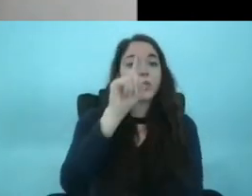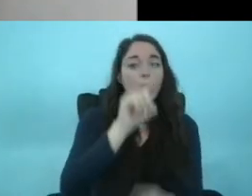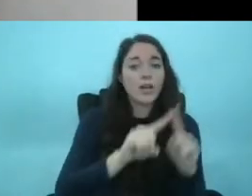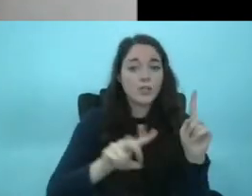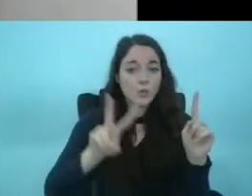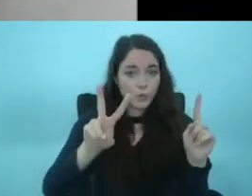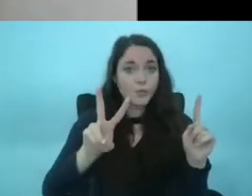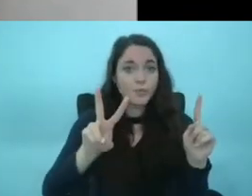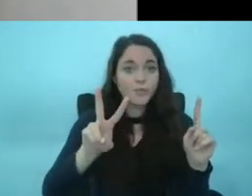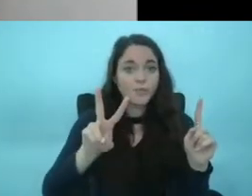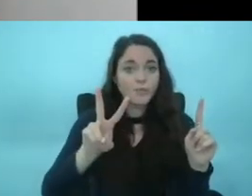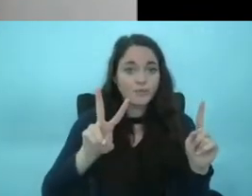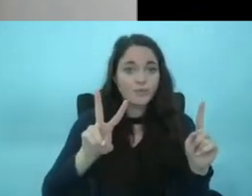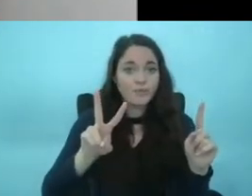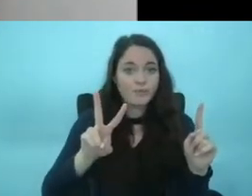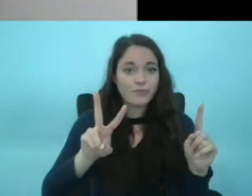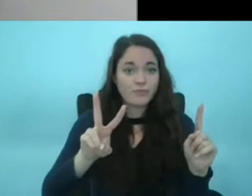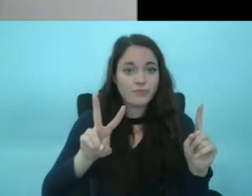2,